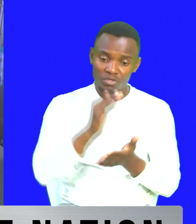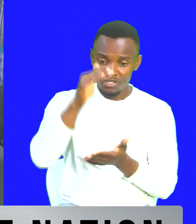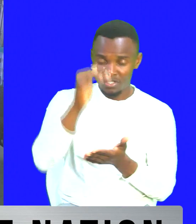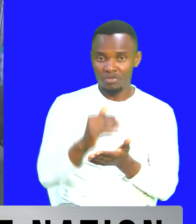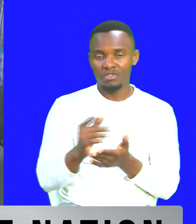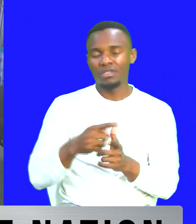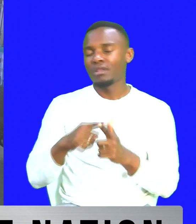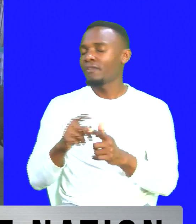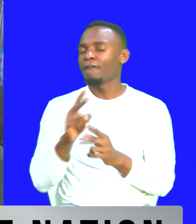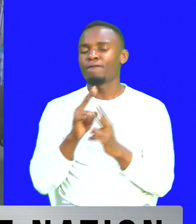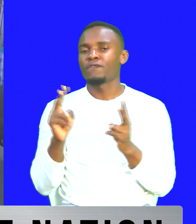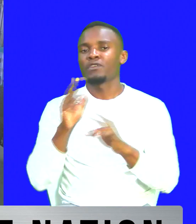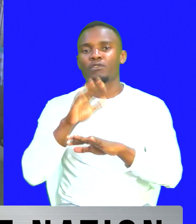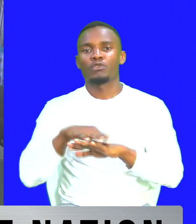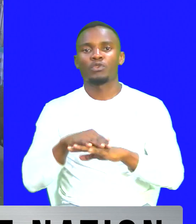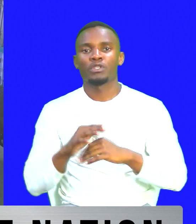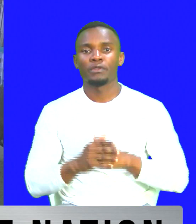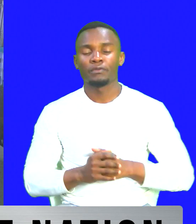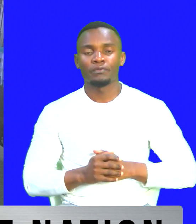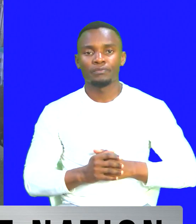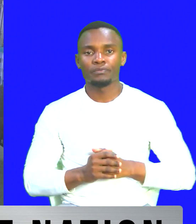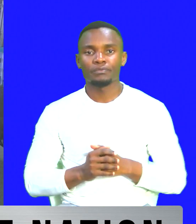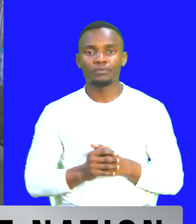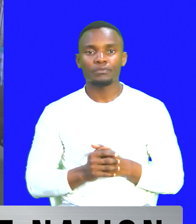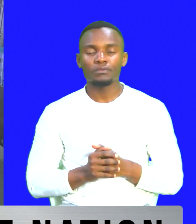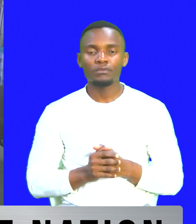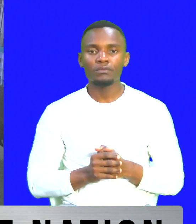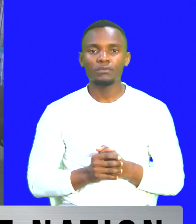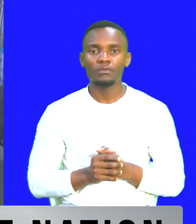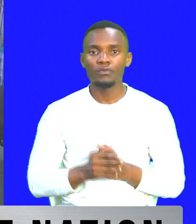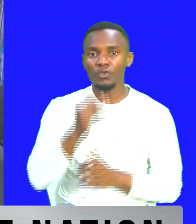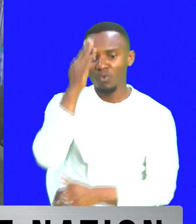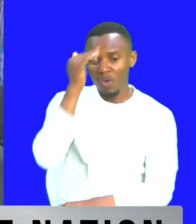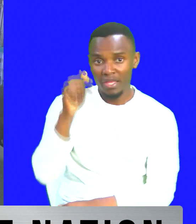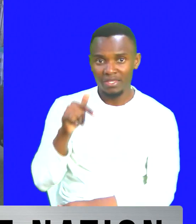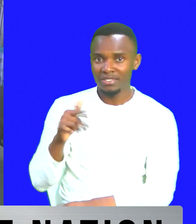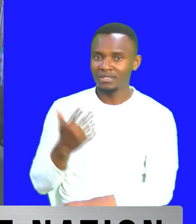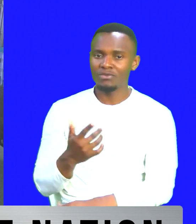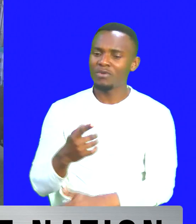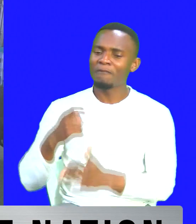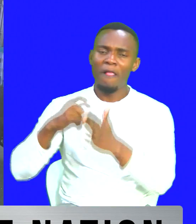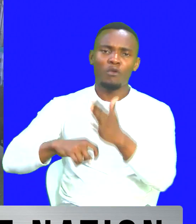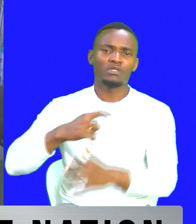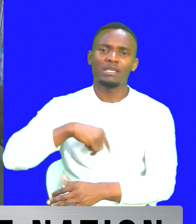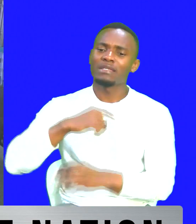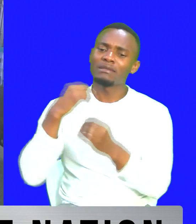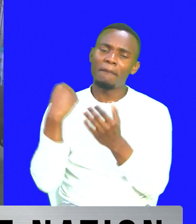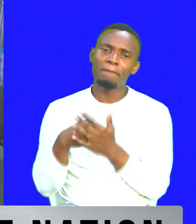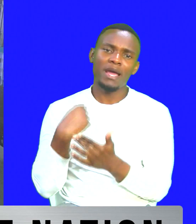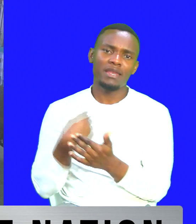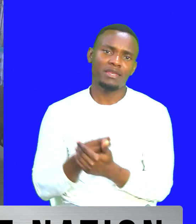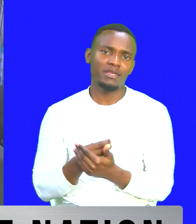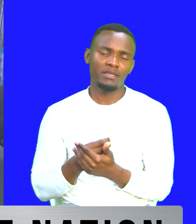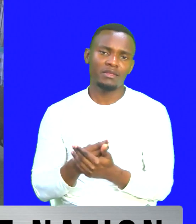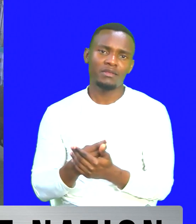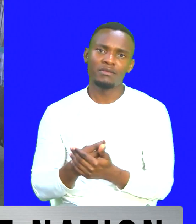that is very good, Jonah. Because again, it's costing us a lot of money, in excess of